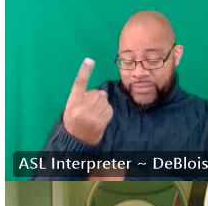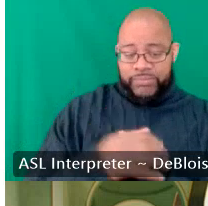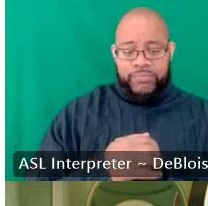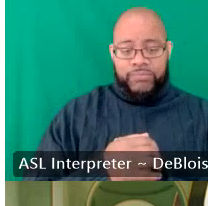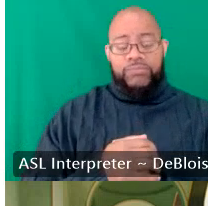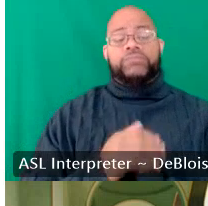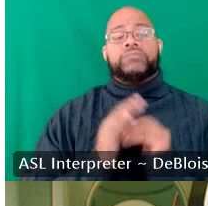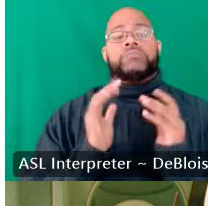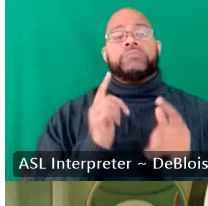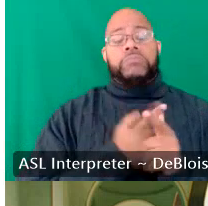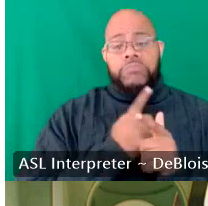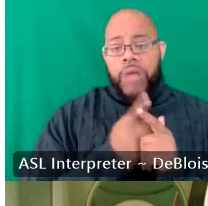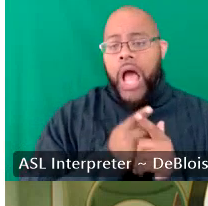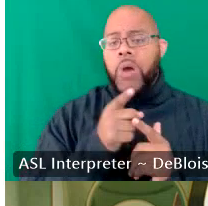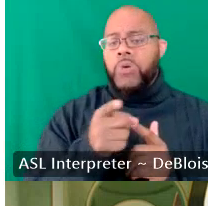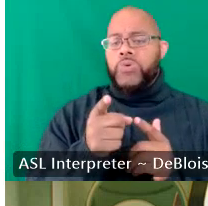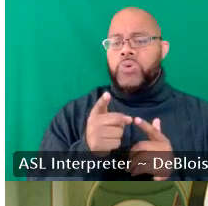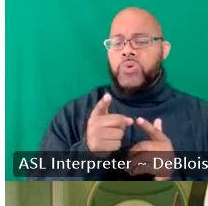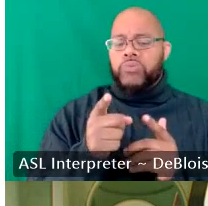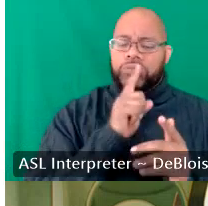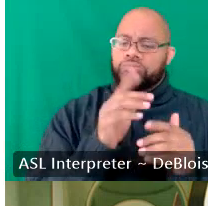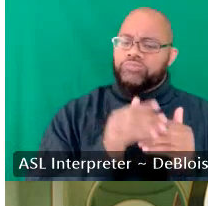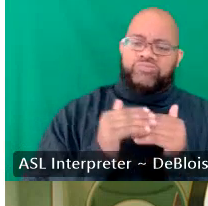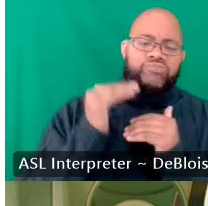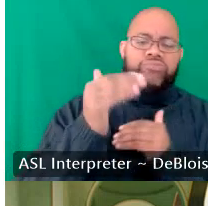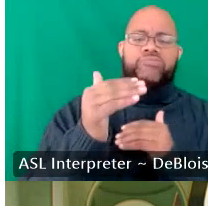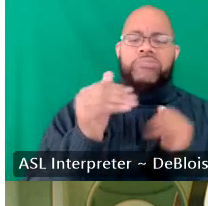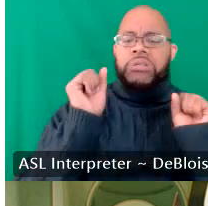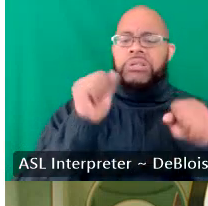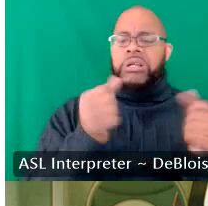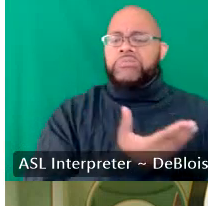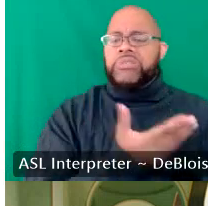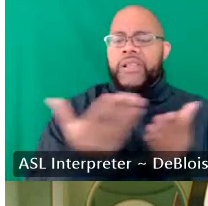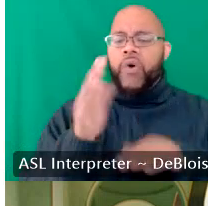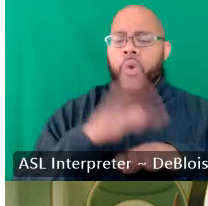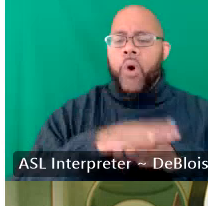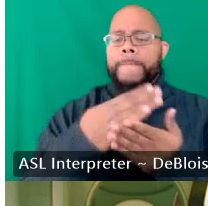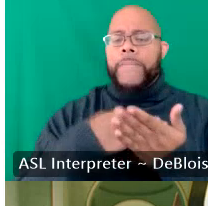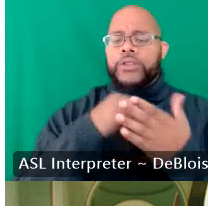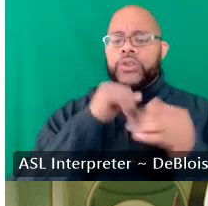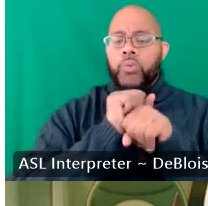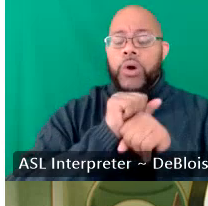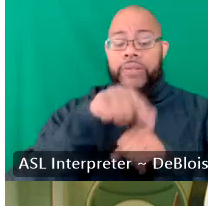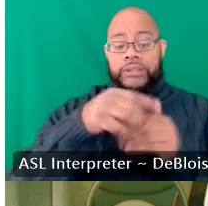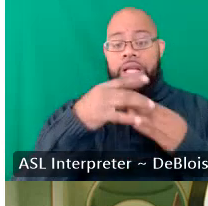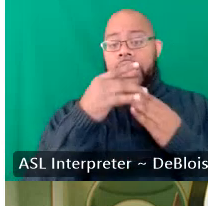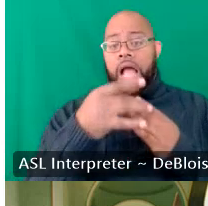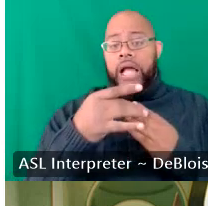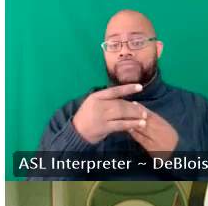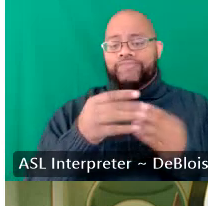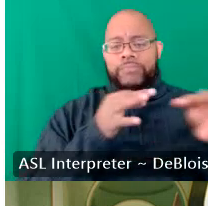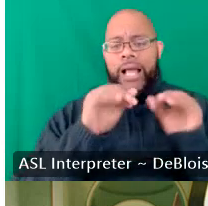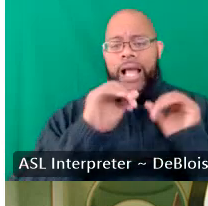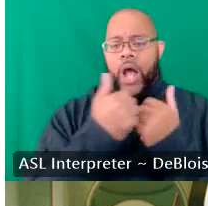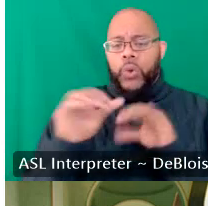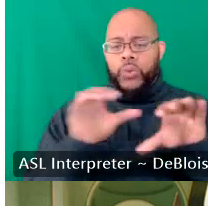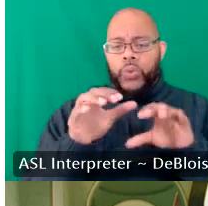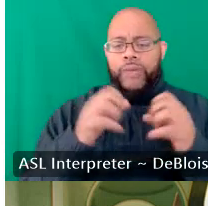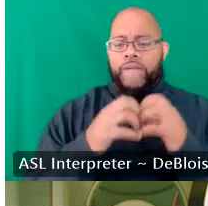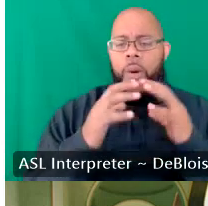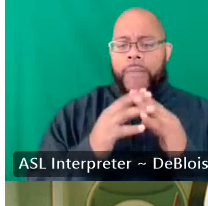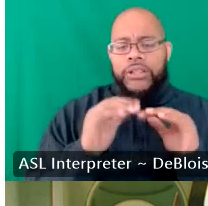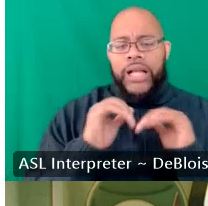then you are steps ahead in being able to actually deliver on budget work, right? This is our guidance. This tells us how to do formulation, how